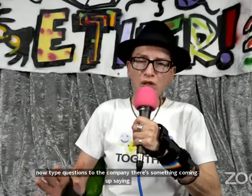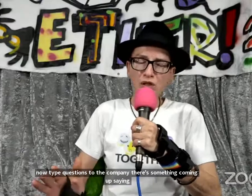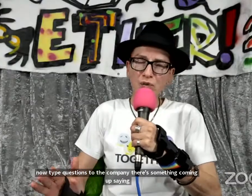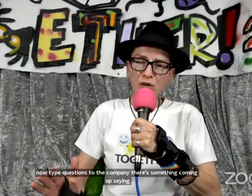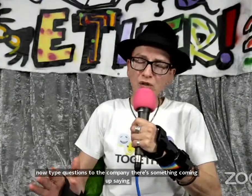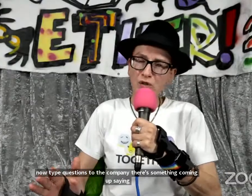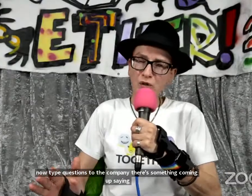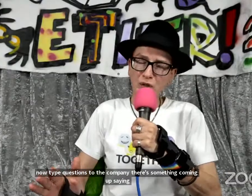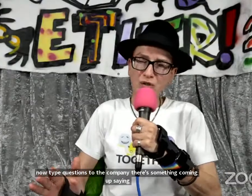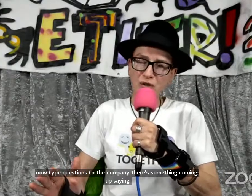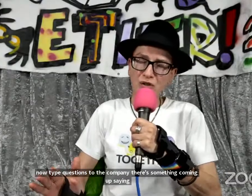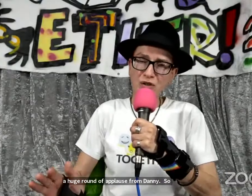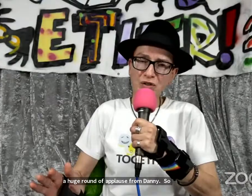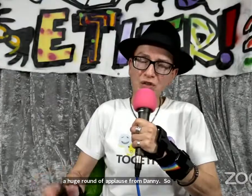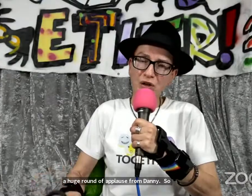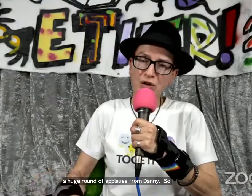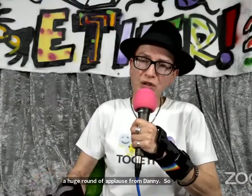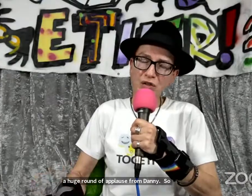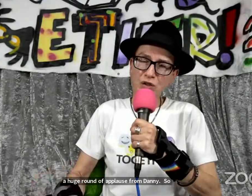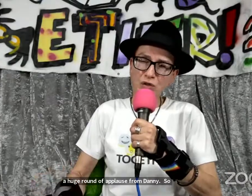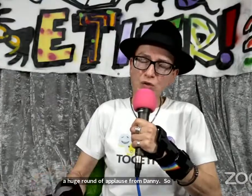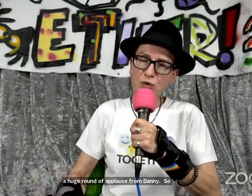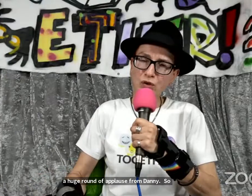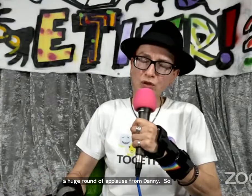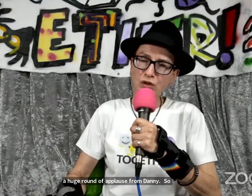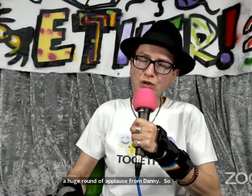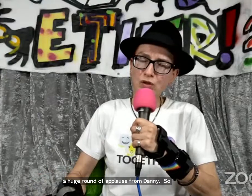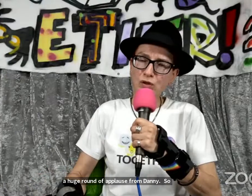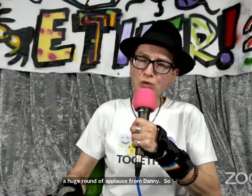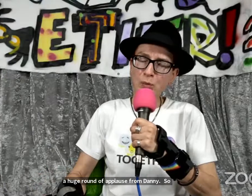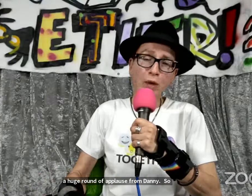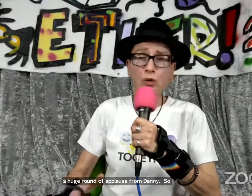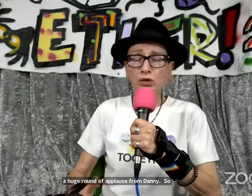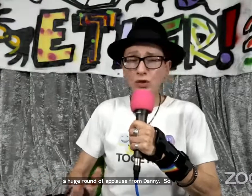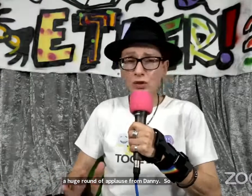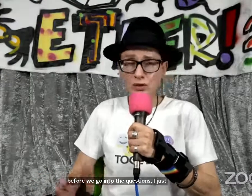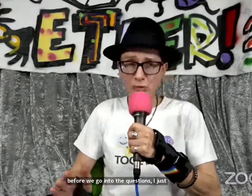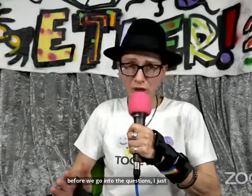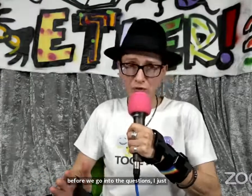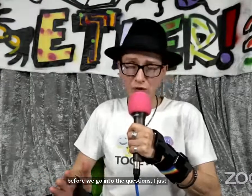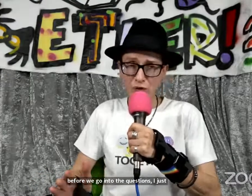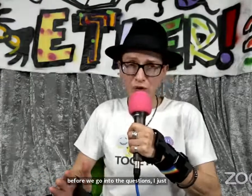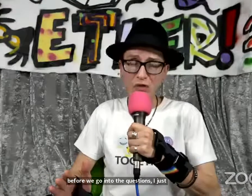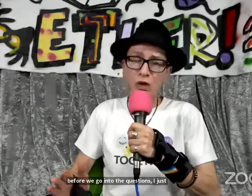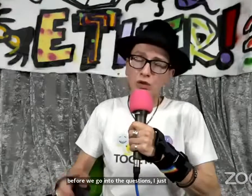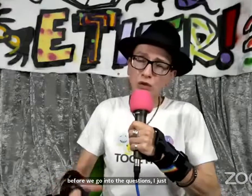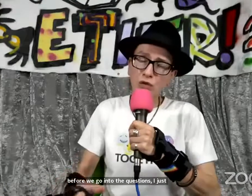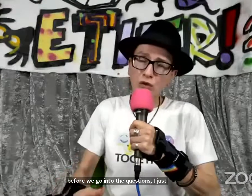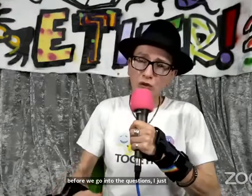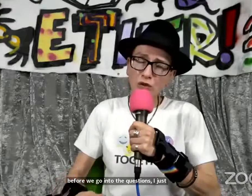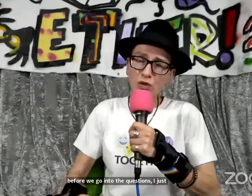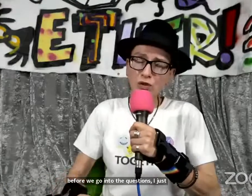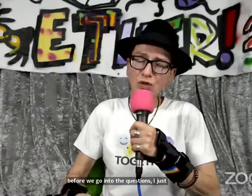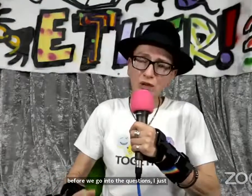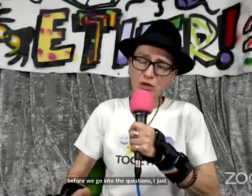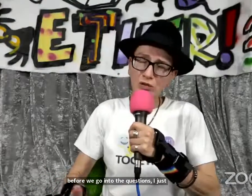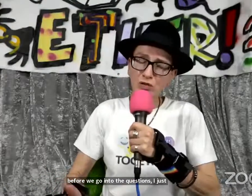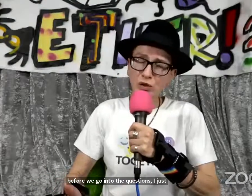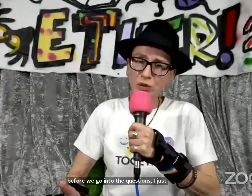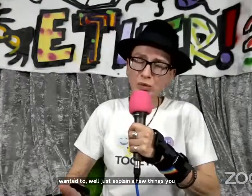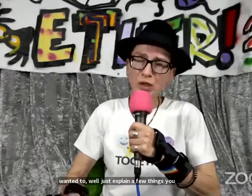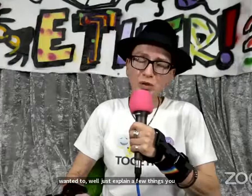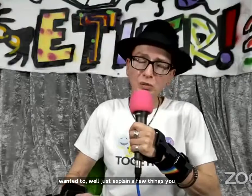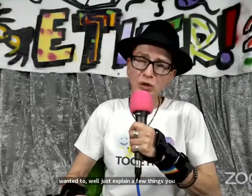before we go into the questions, I just wanted to, just explain a few things. You've just seen